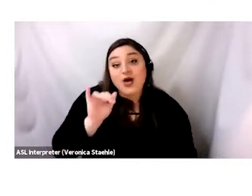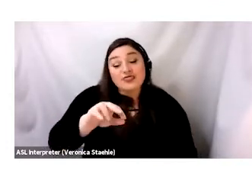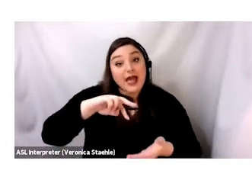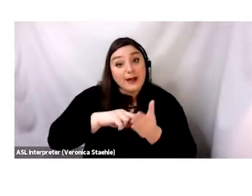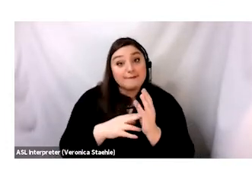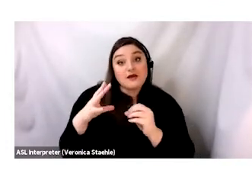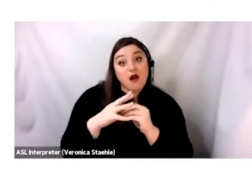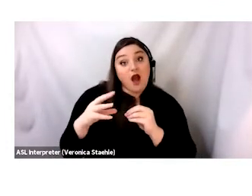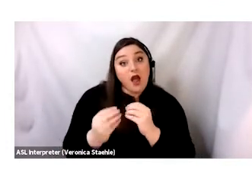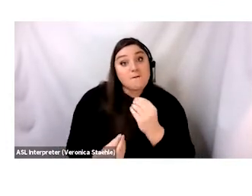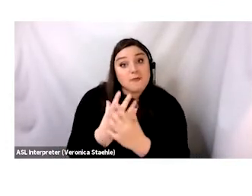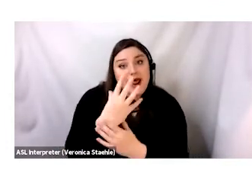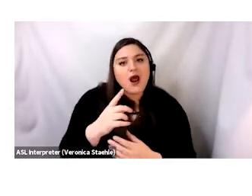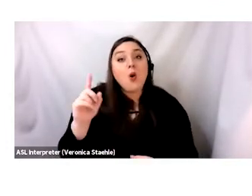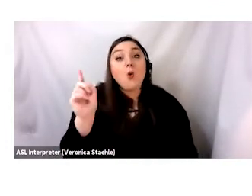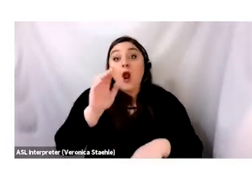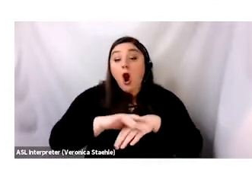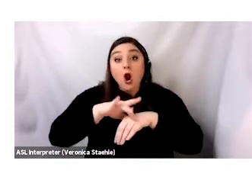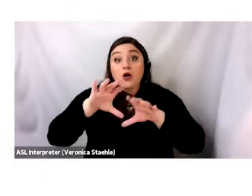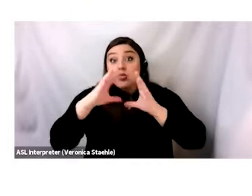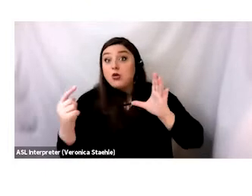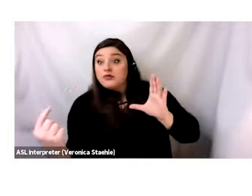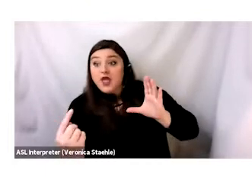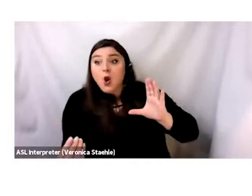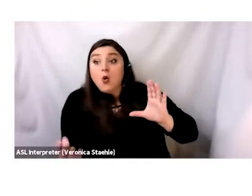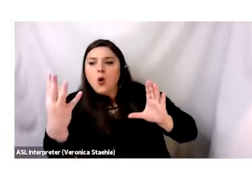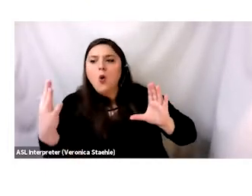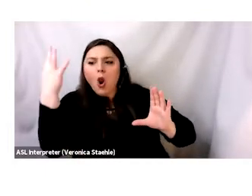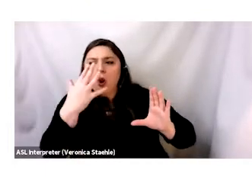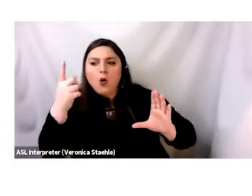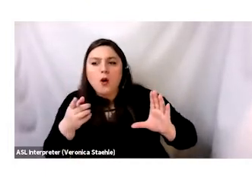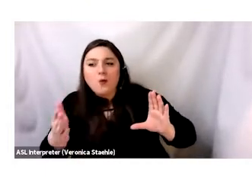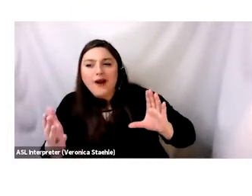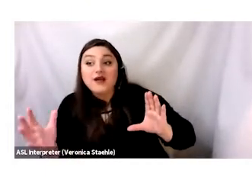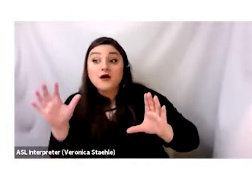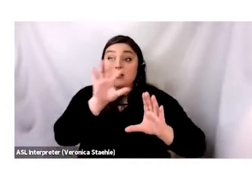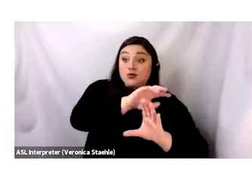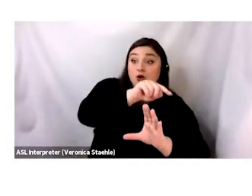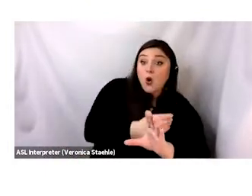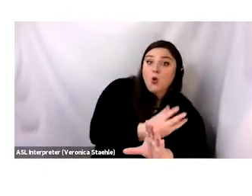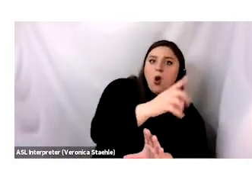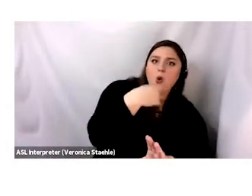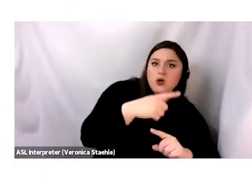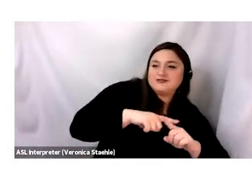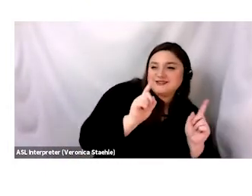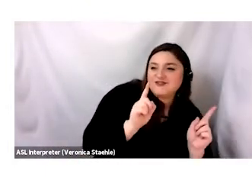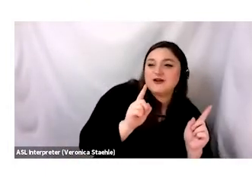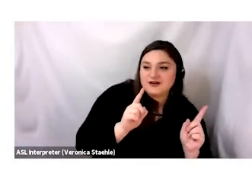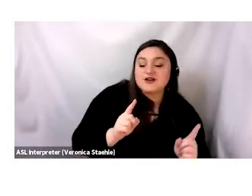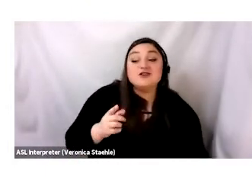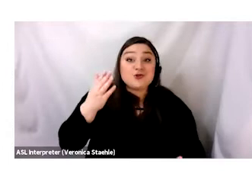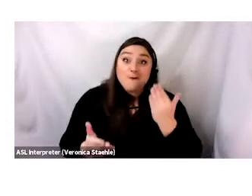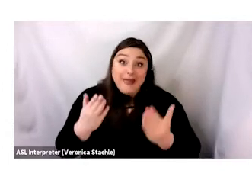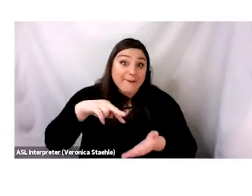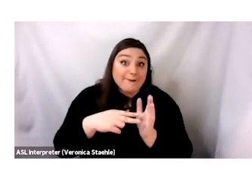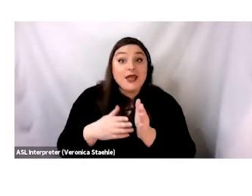where they were grown. And so, what this meant is that the cotton plant looked very different in different parts of the world. So, maybe a farmer